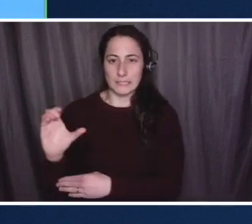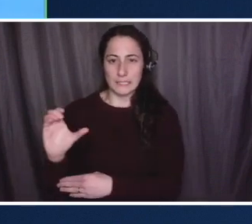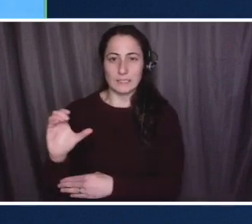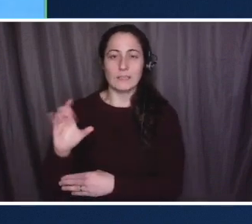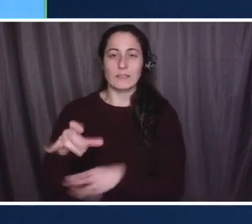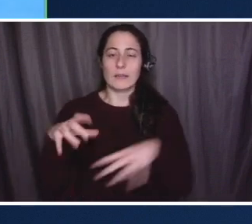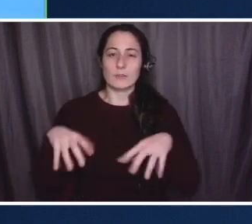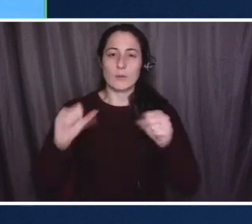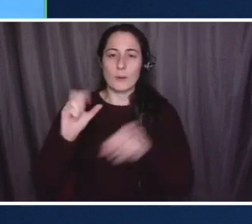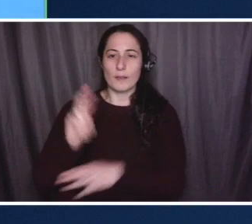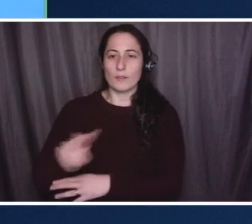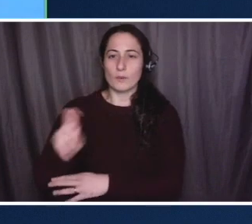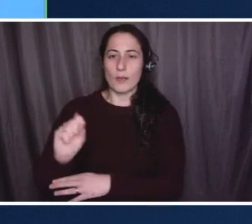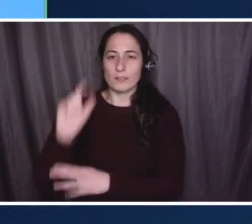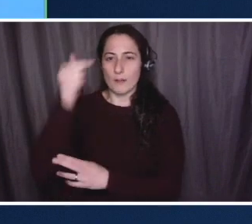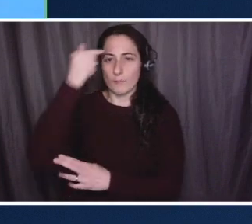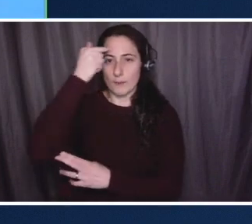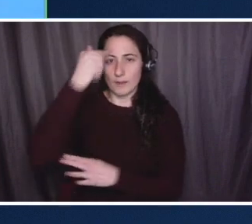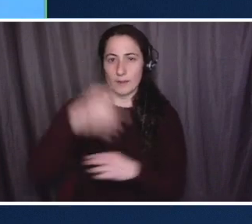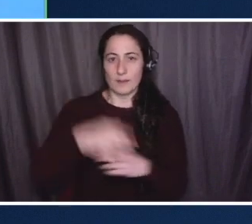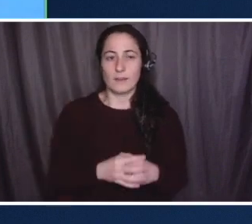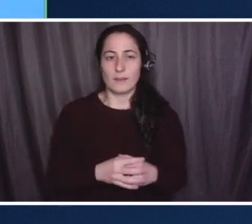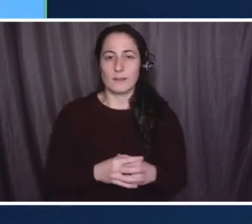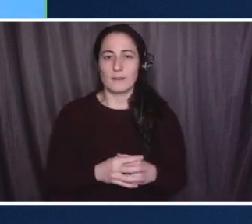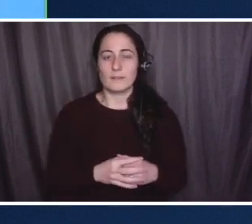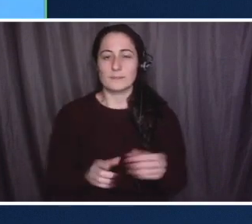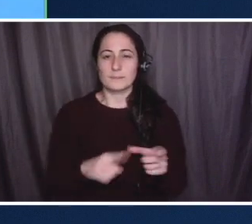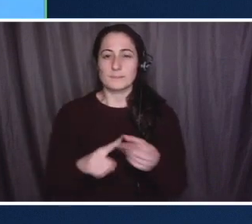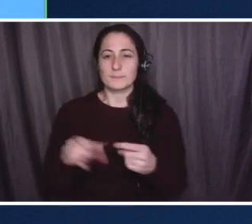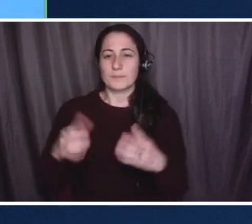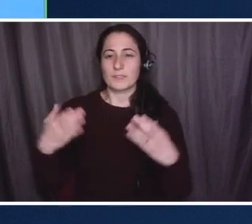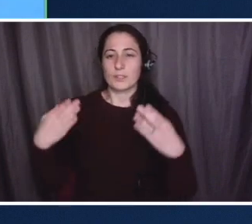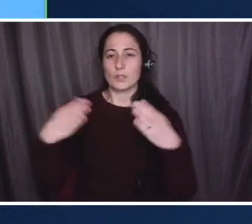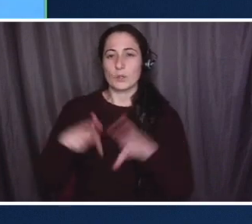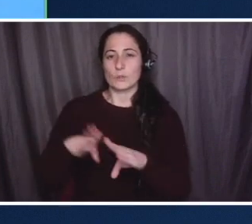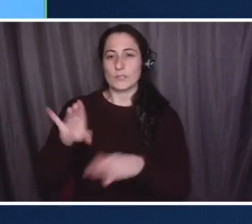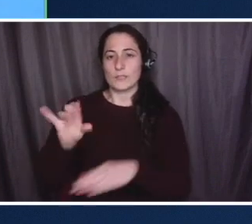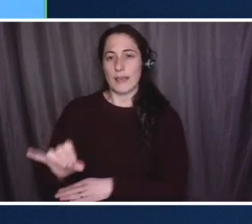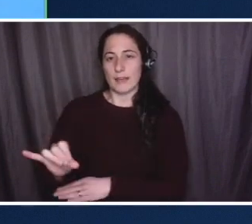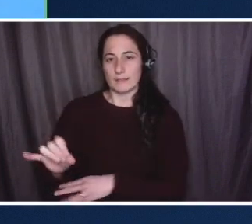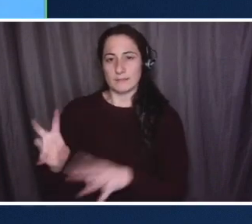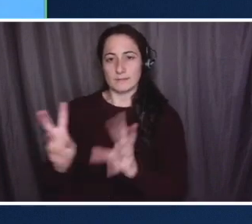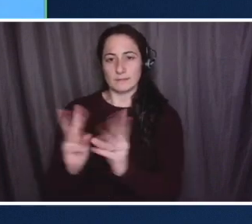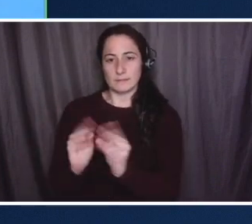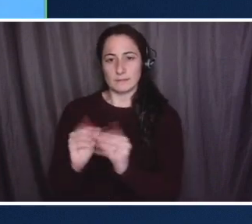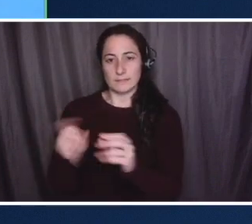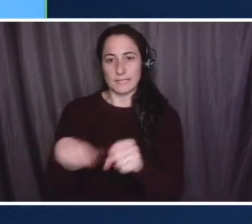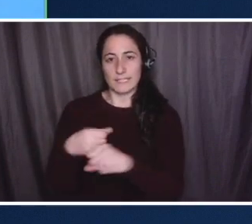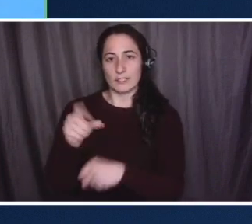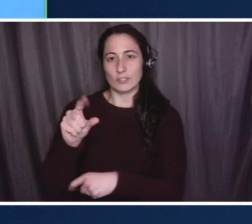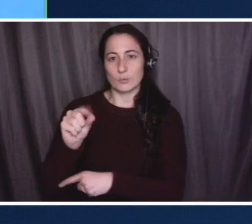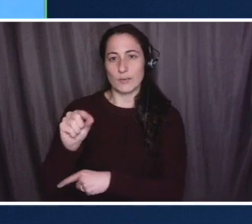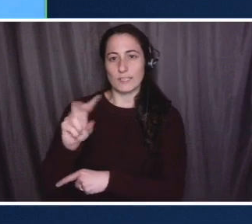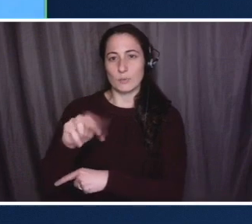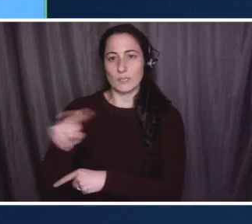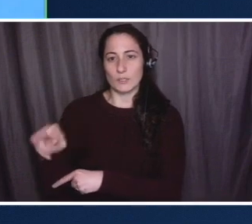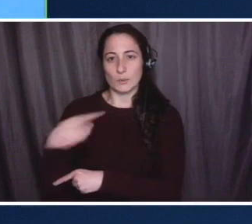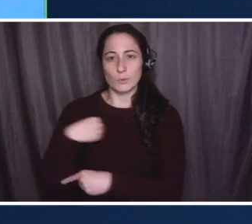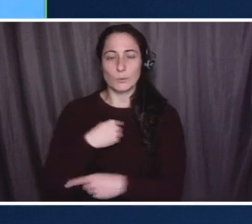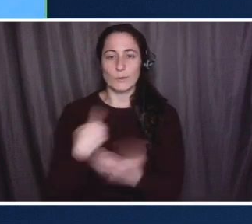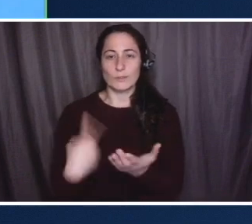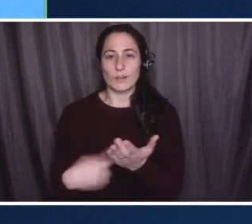government. And at the closing of this ISEC in 2022, we were discussing about the need